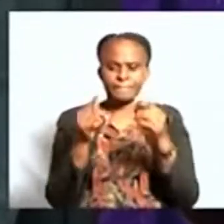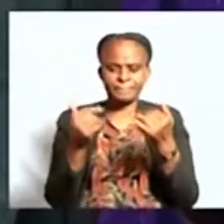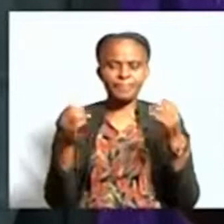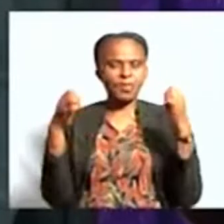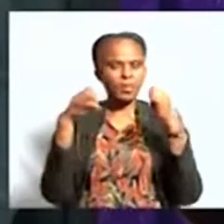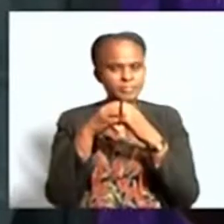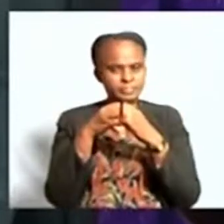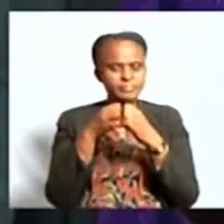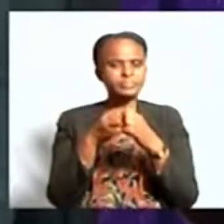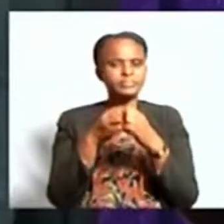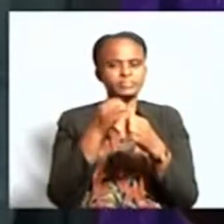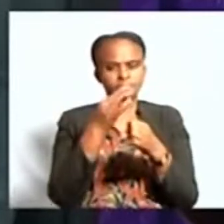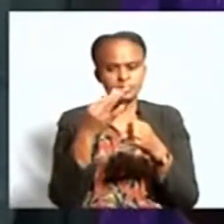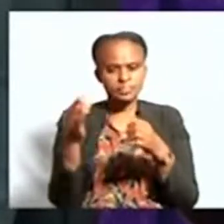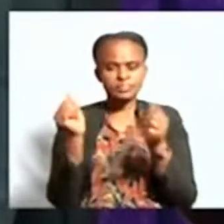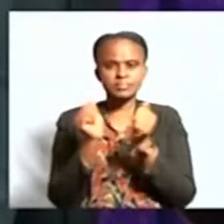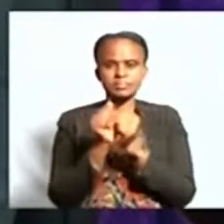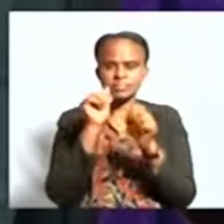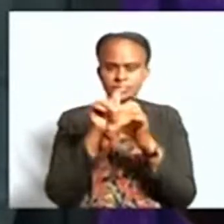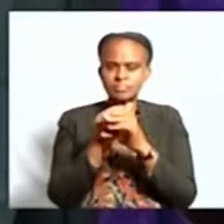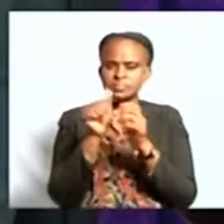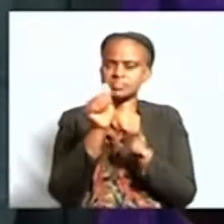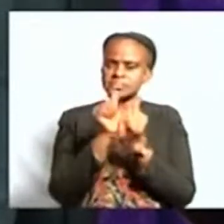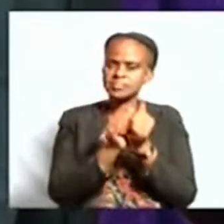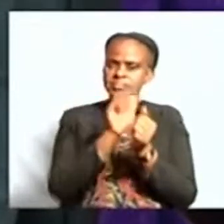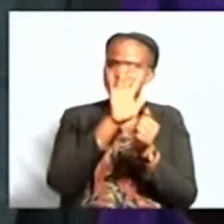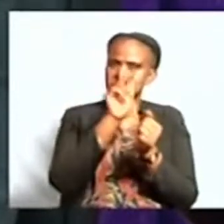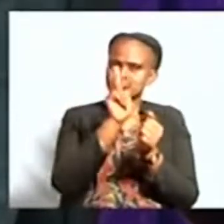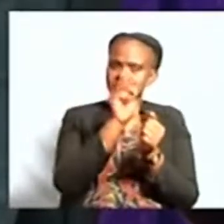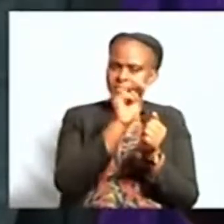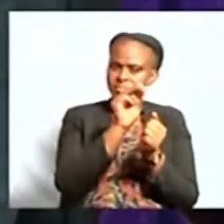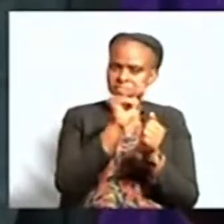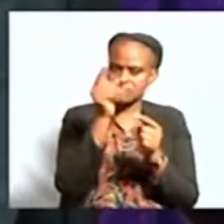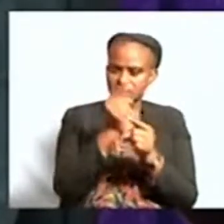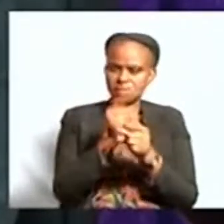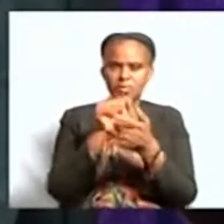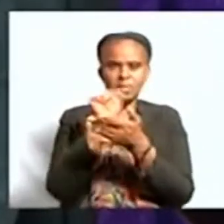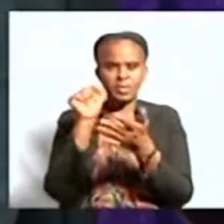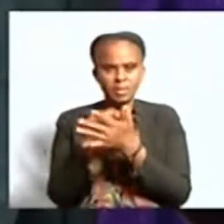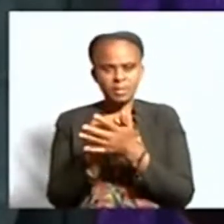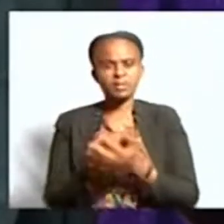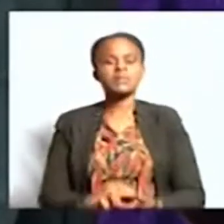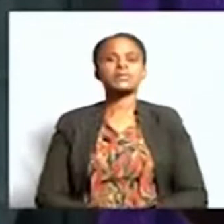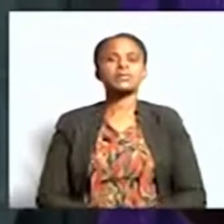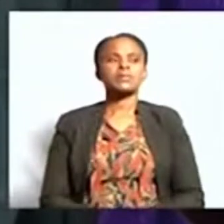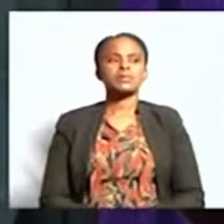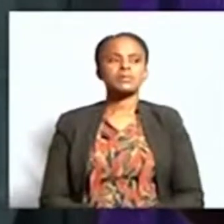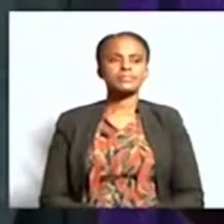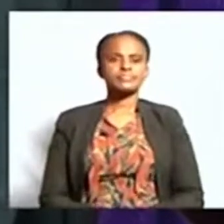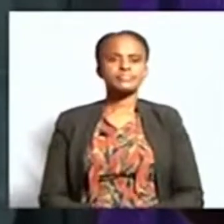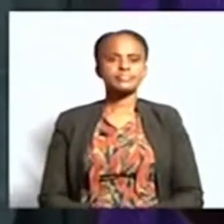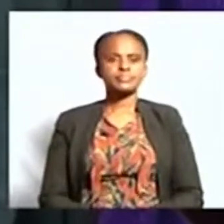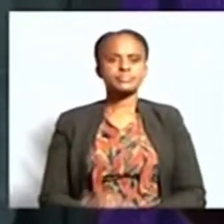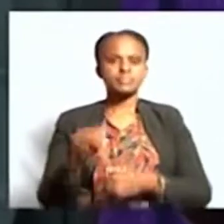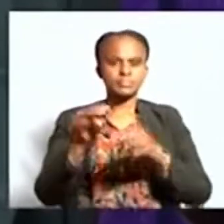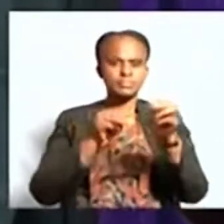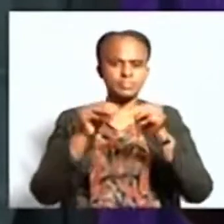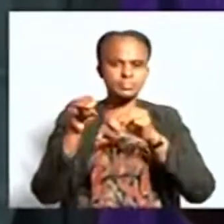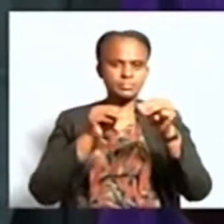bank facilities being within a radius of 5 kilometers from the station. Management